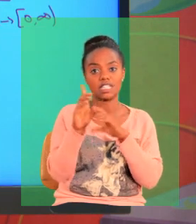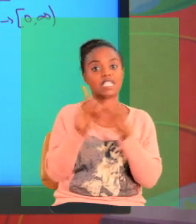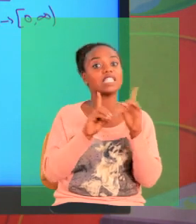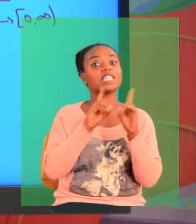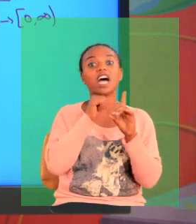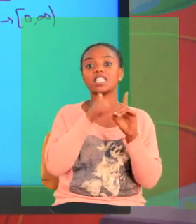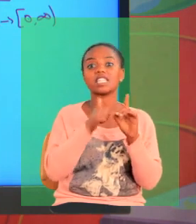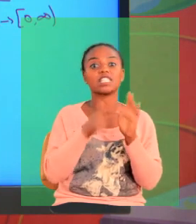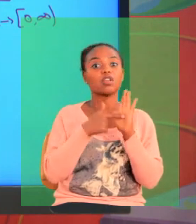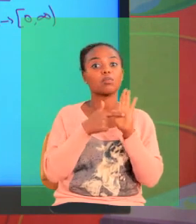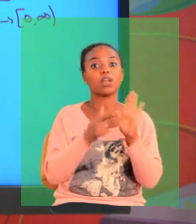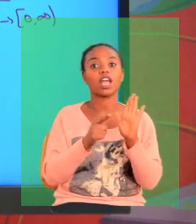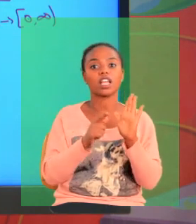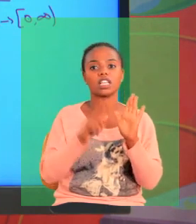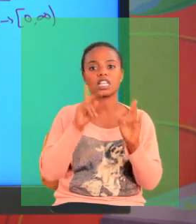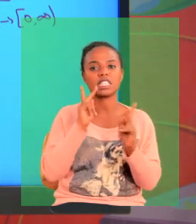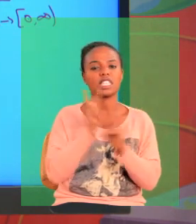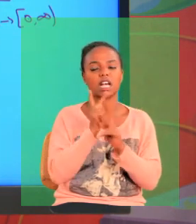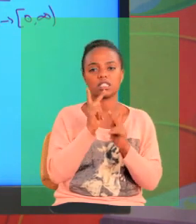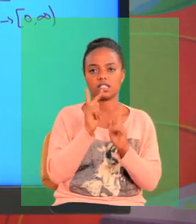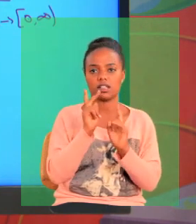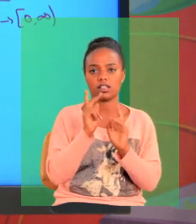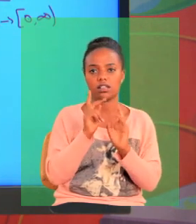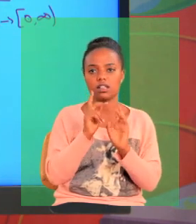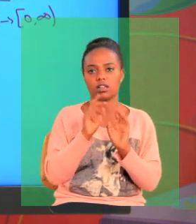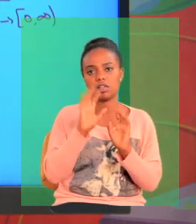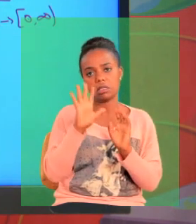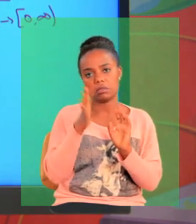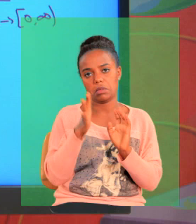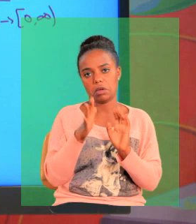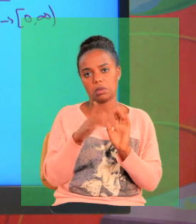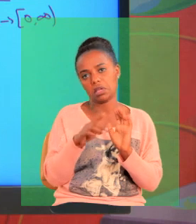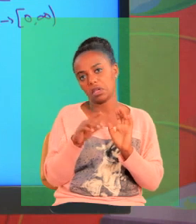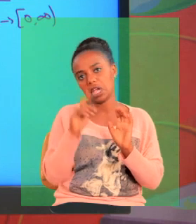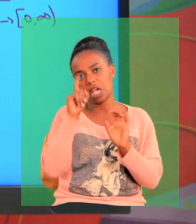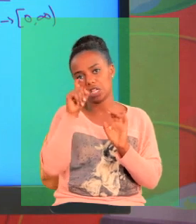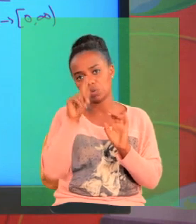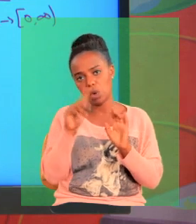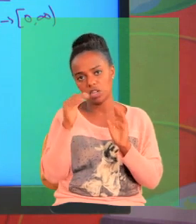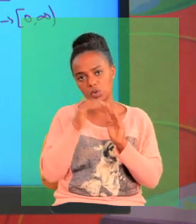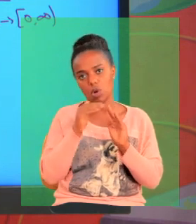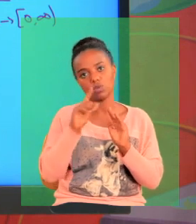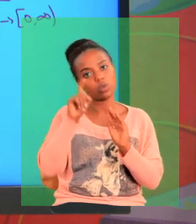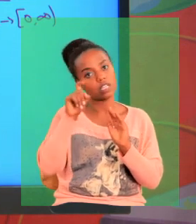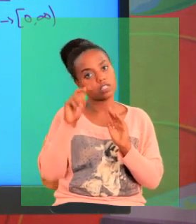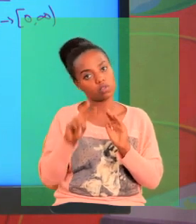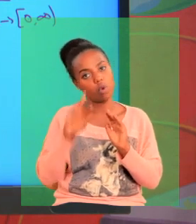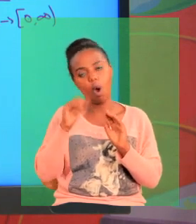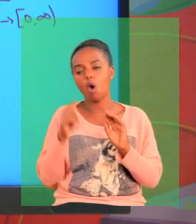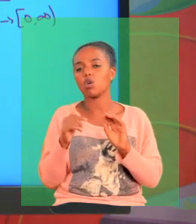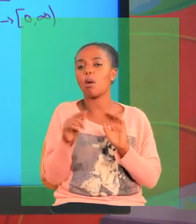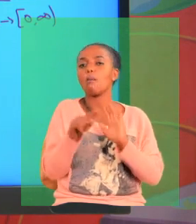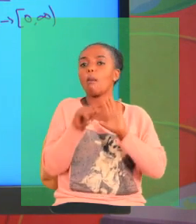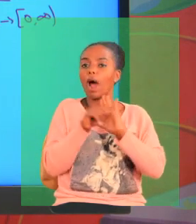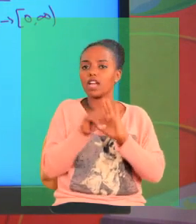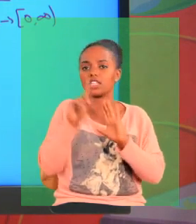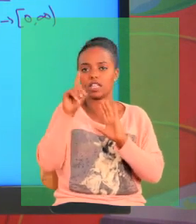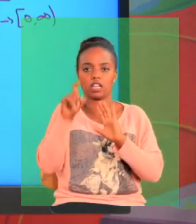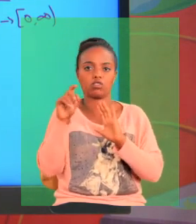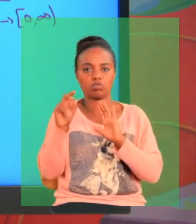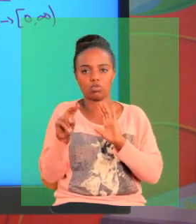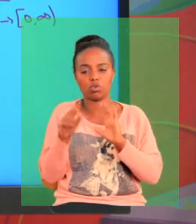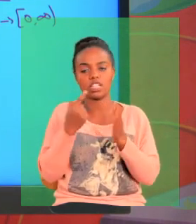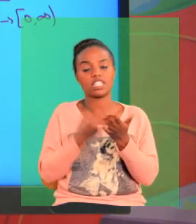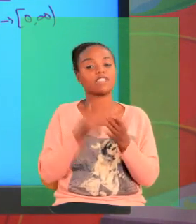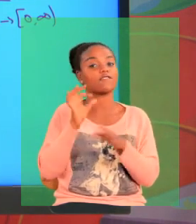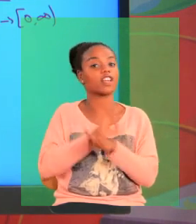imply exactly x1 is equal to x2. It may be x1 is equal to x2 or x1 is equal to minus x2. Because of this function